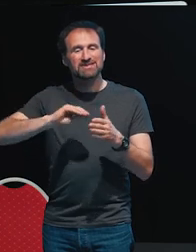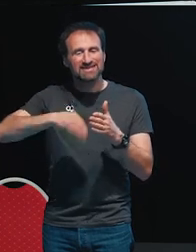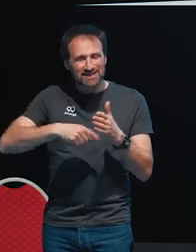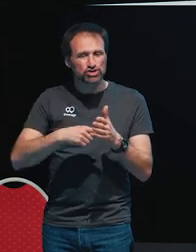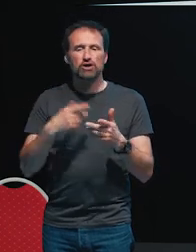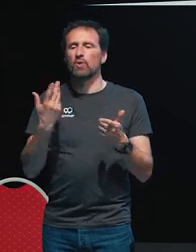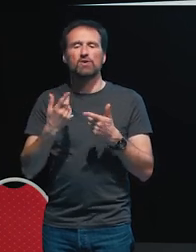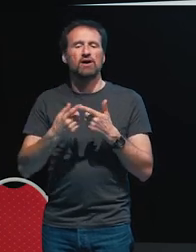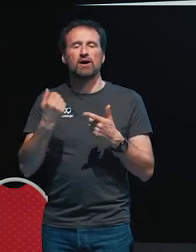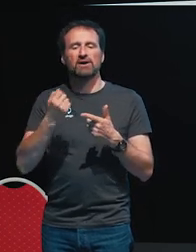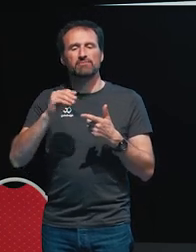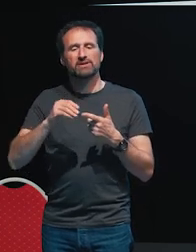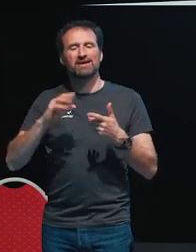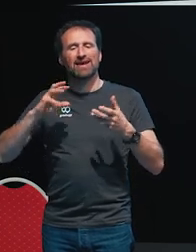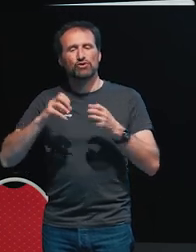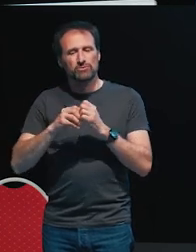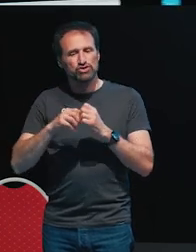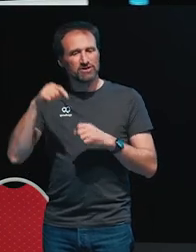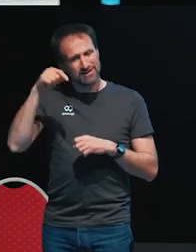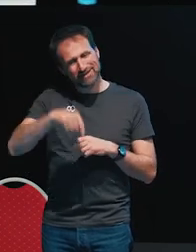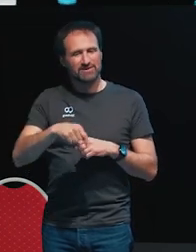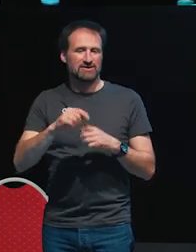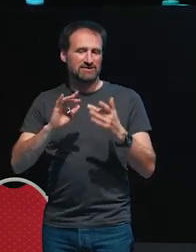internet. So let's make a little comparison.